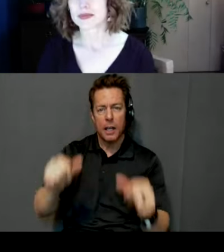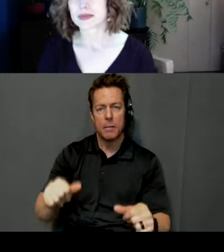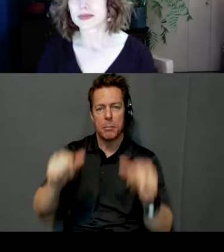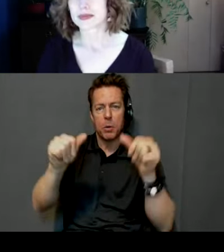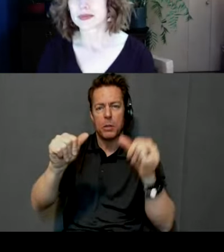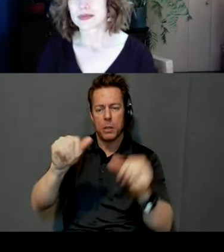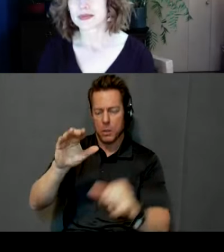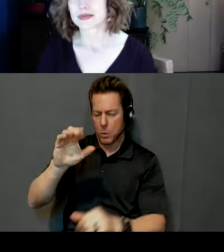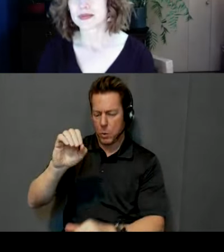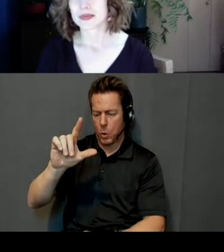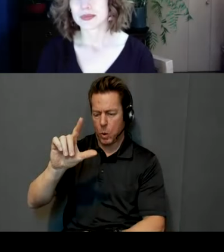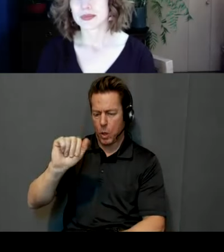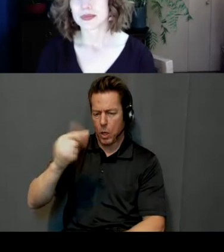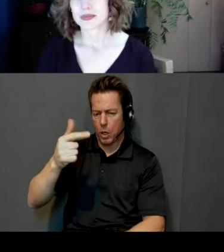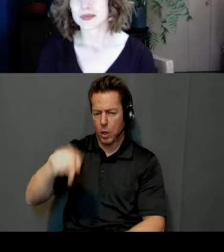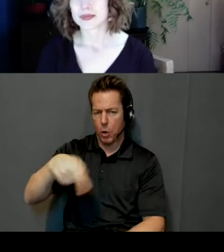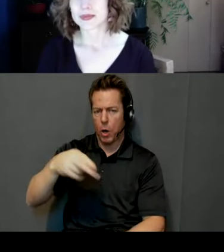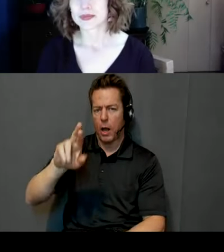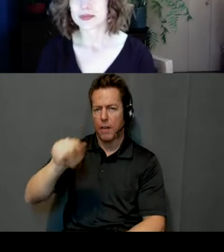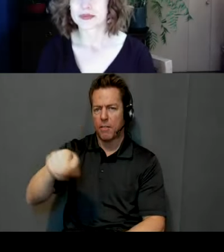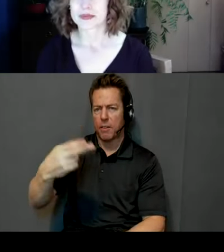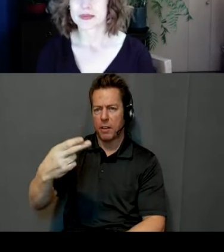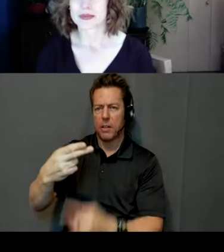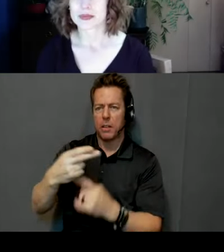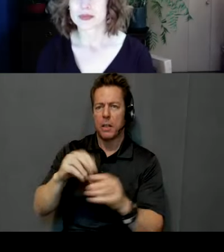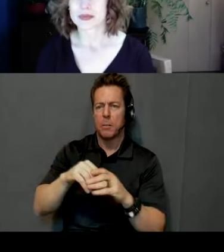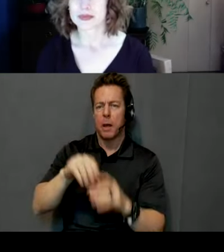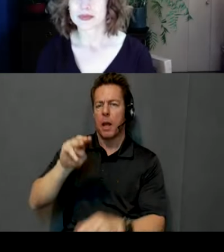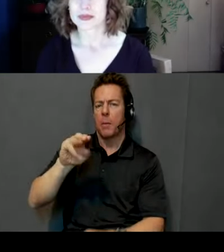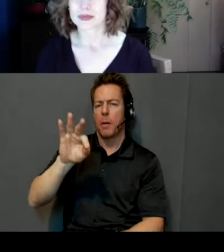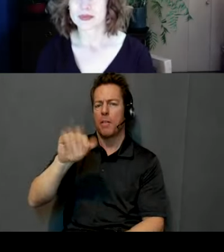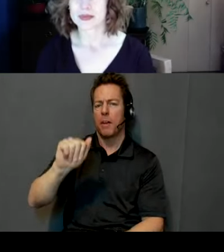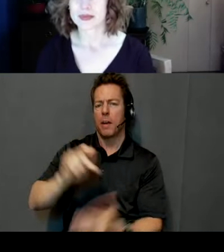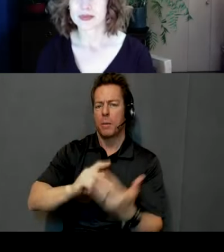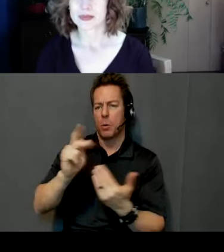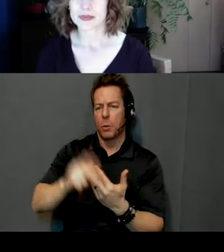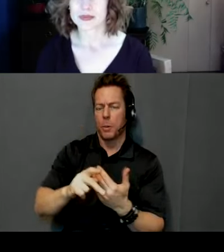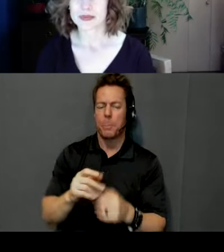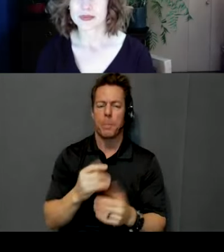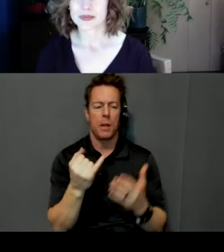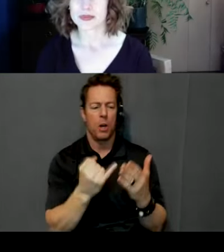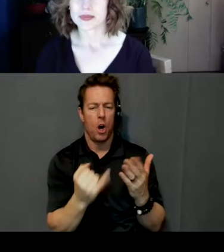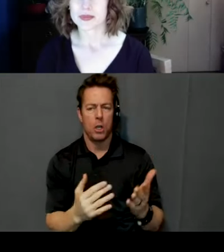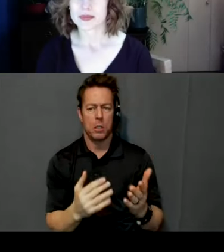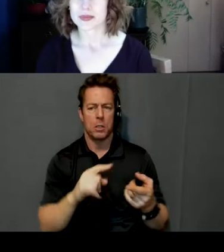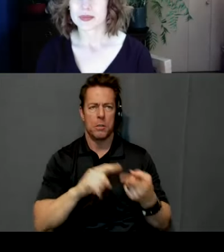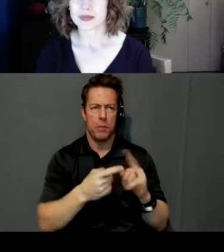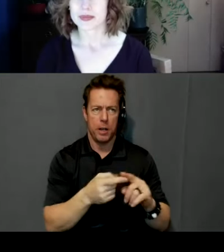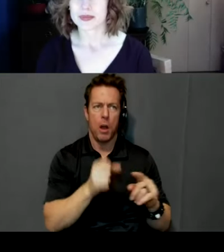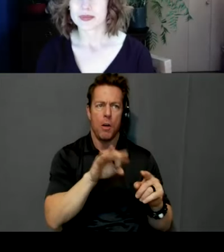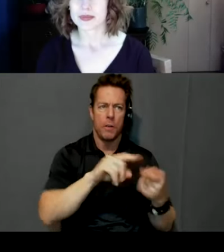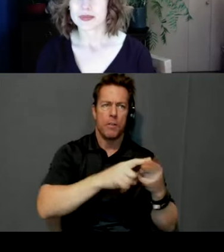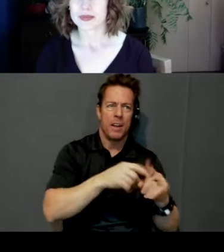collagraph that I did in my MFA program. And an artist who is a friend of a friend in